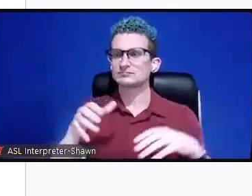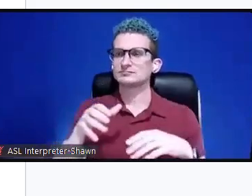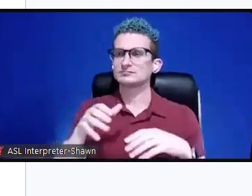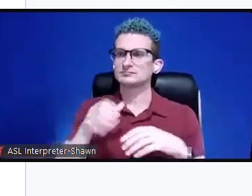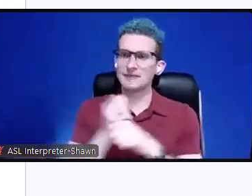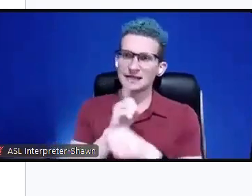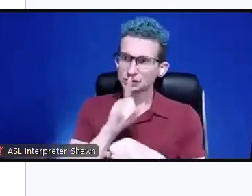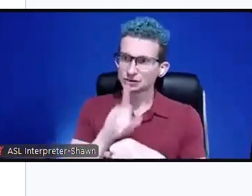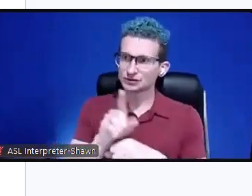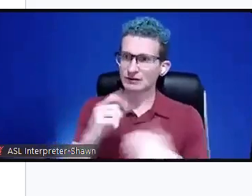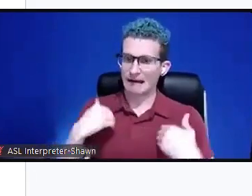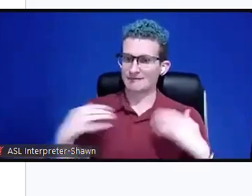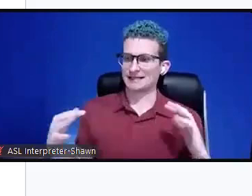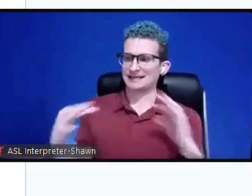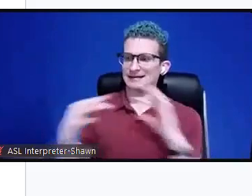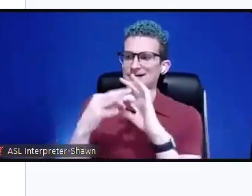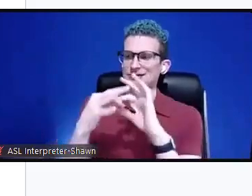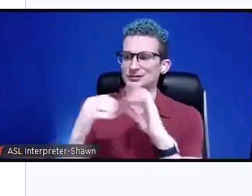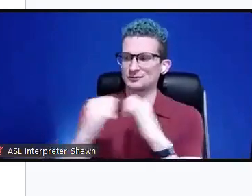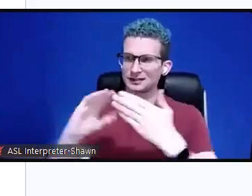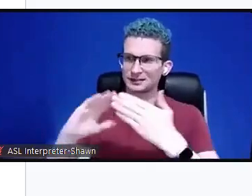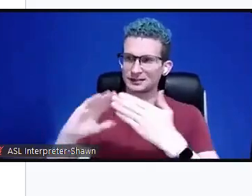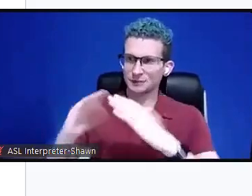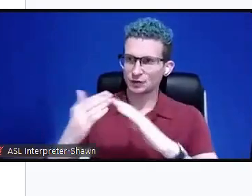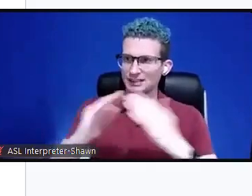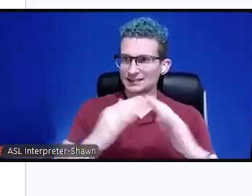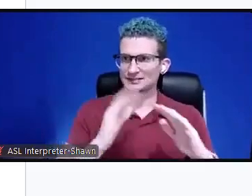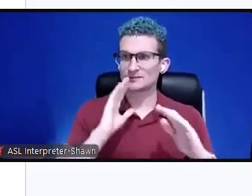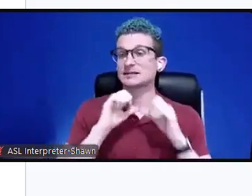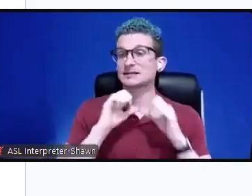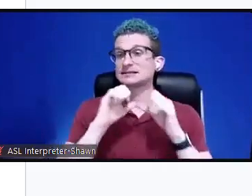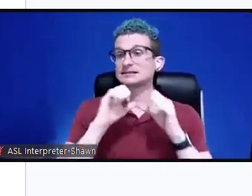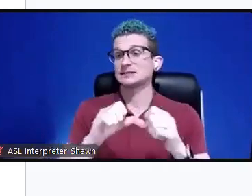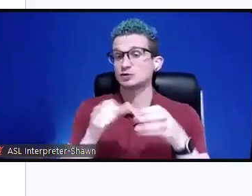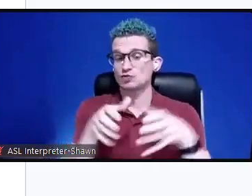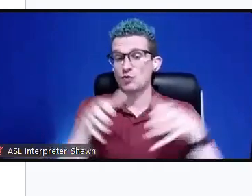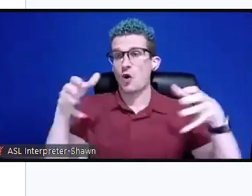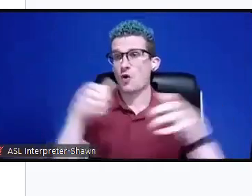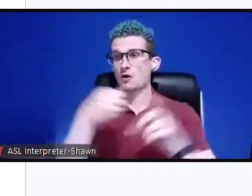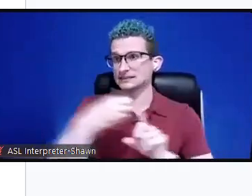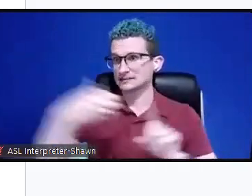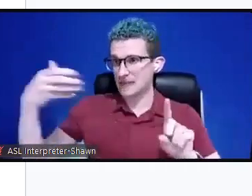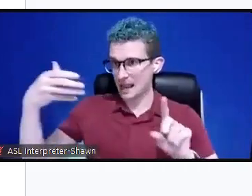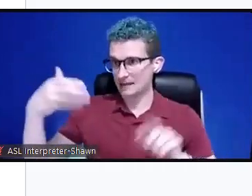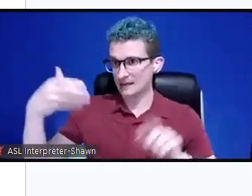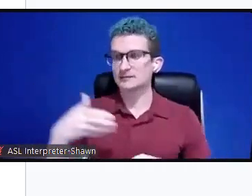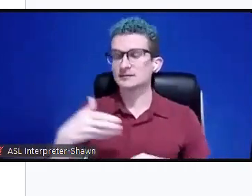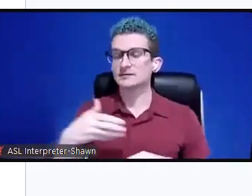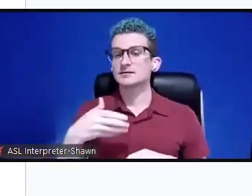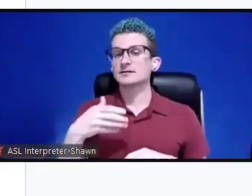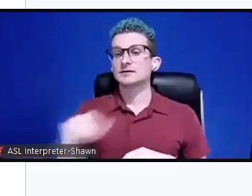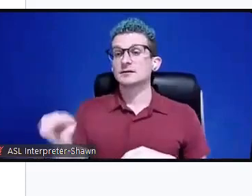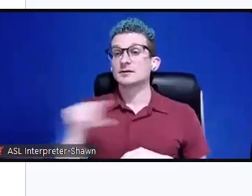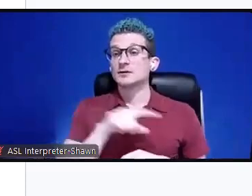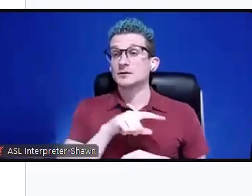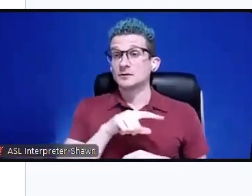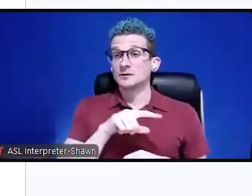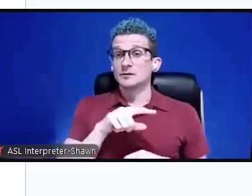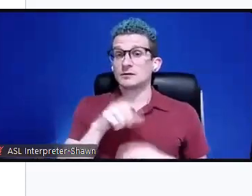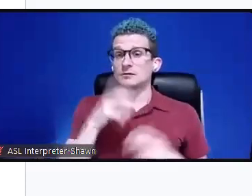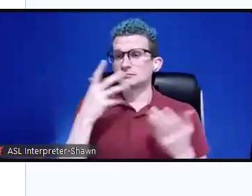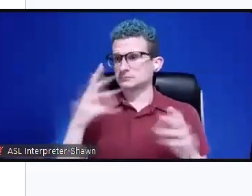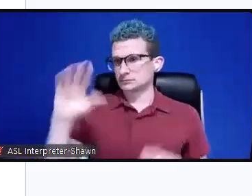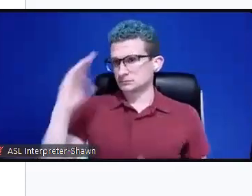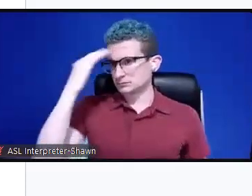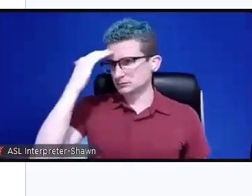will continue to grow it and expand it. And I think you all, as you all are aware, BHA has